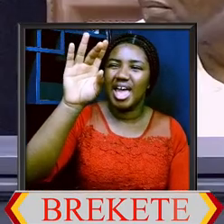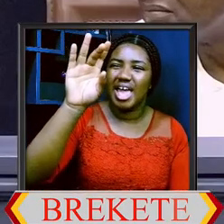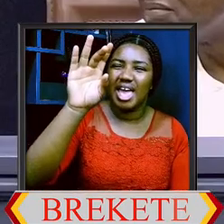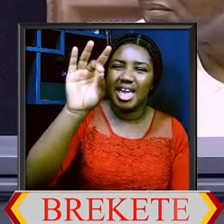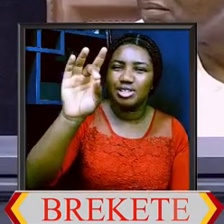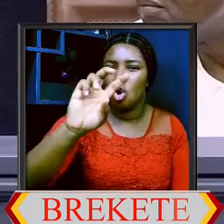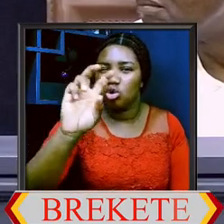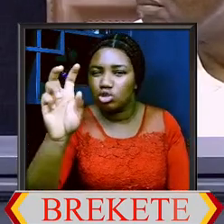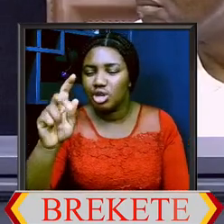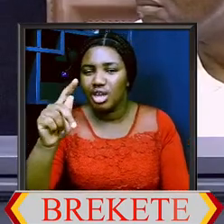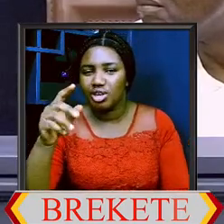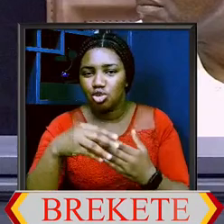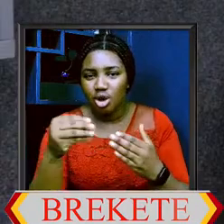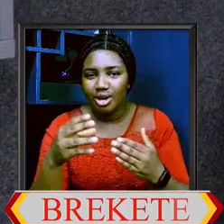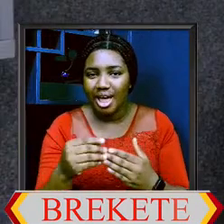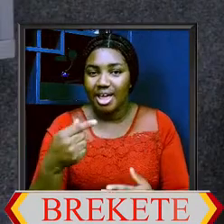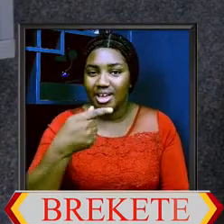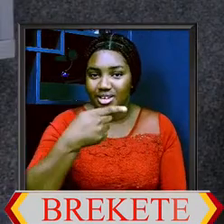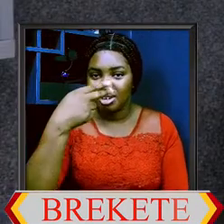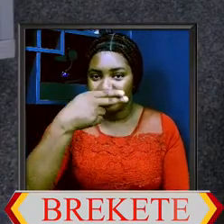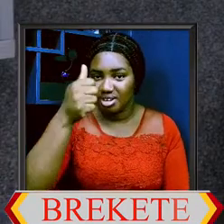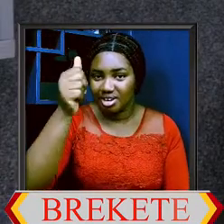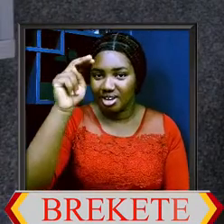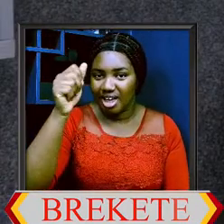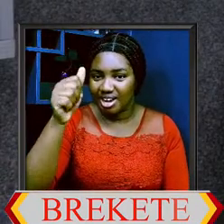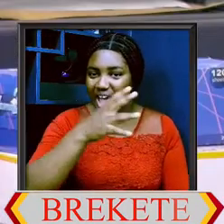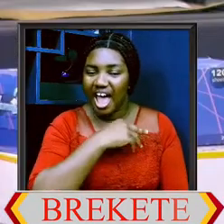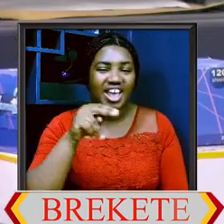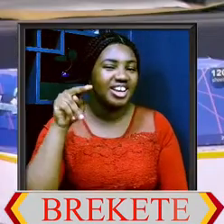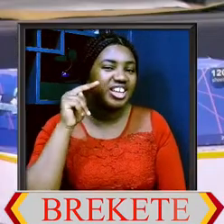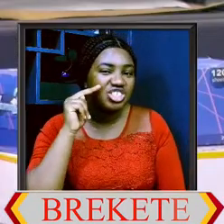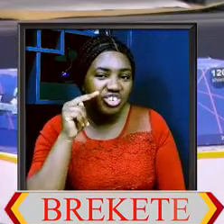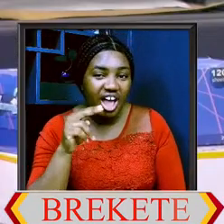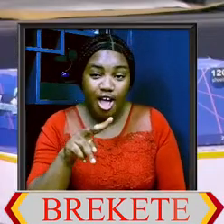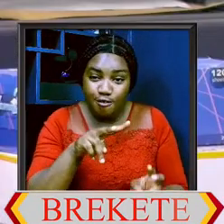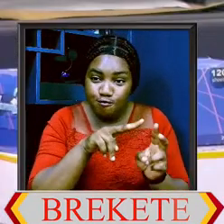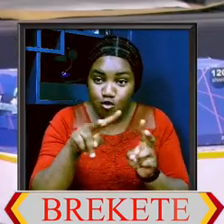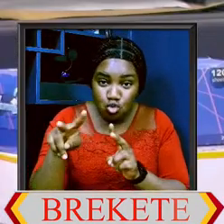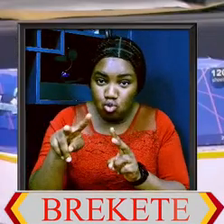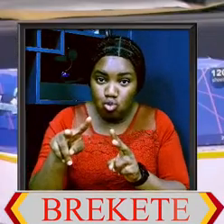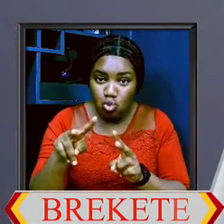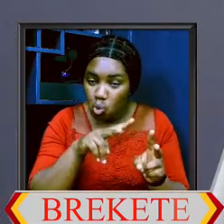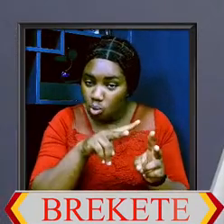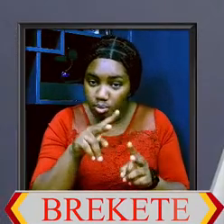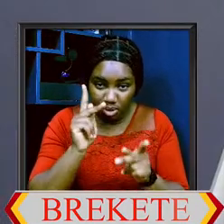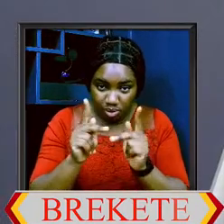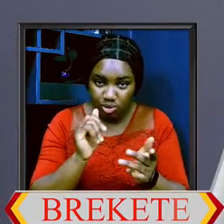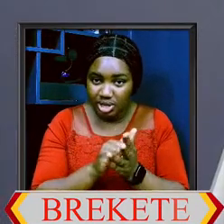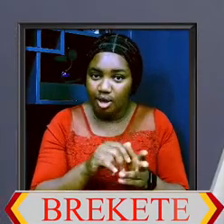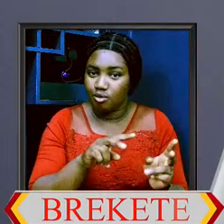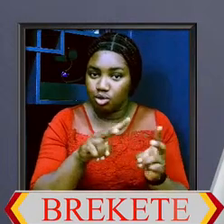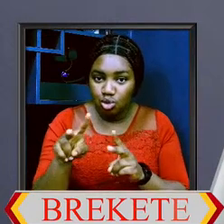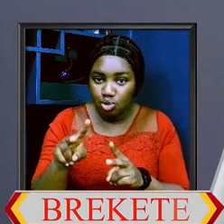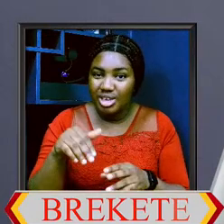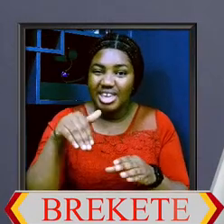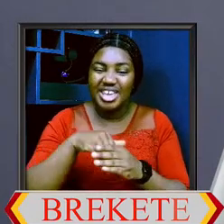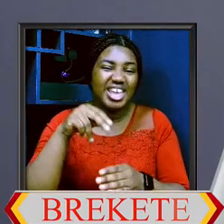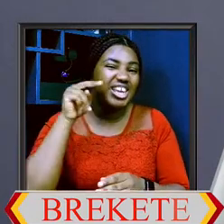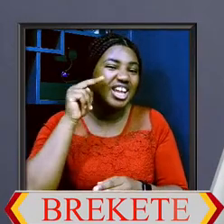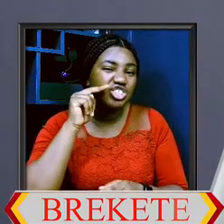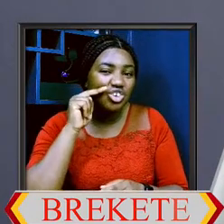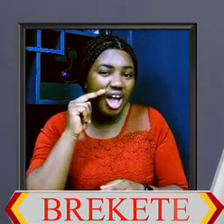$1,800 Ghana and Nigeria the views where you go get in Nigeria to